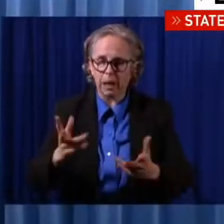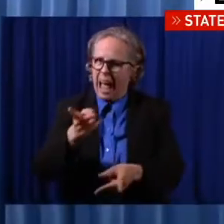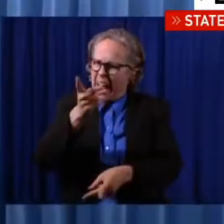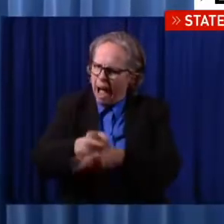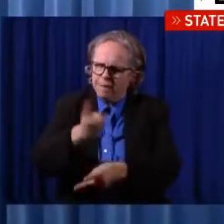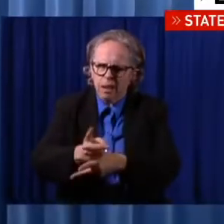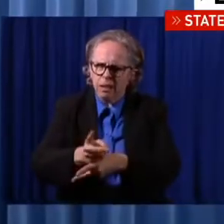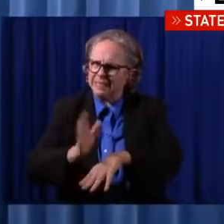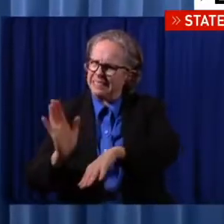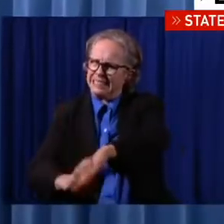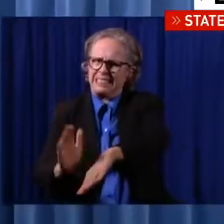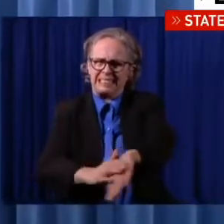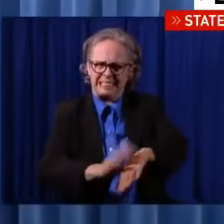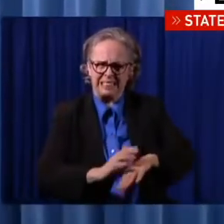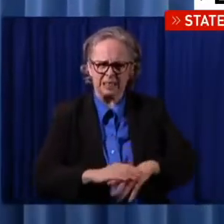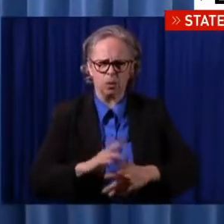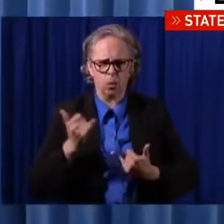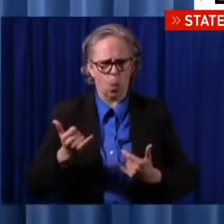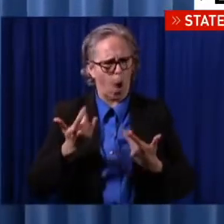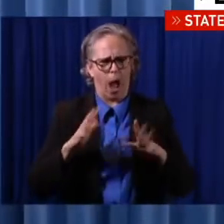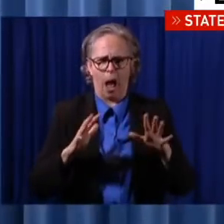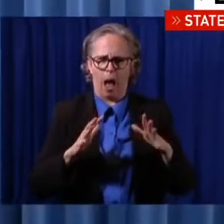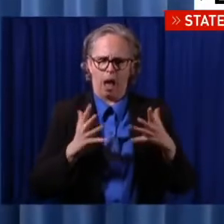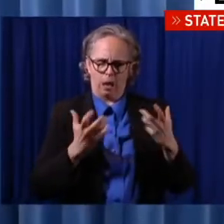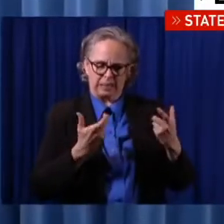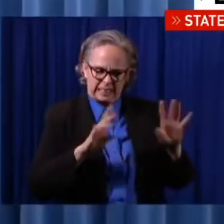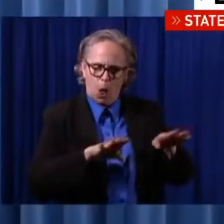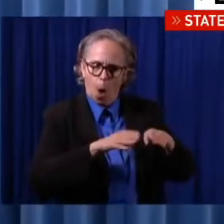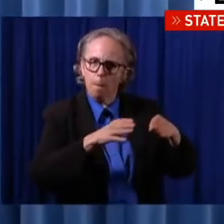the economy in Ohio.